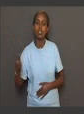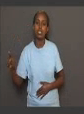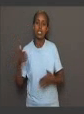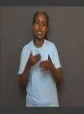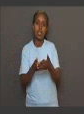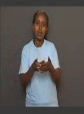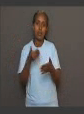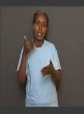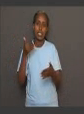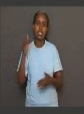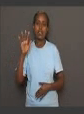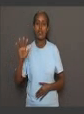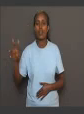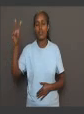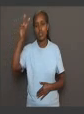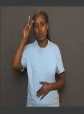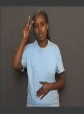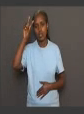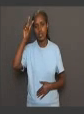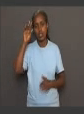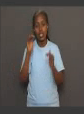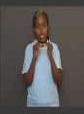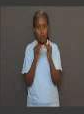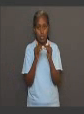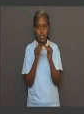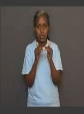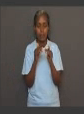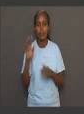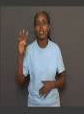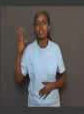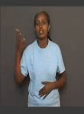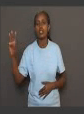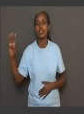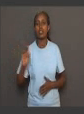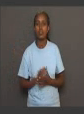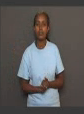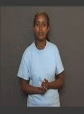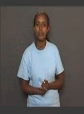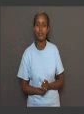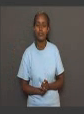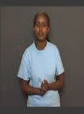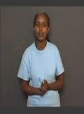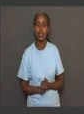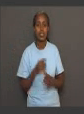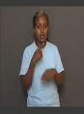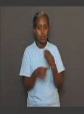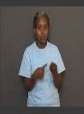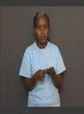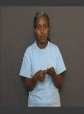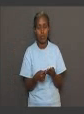z minus 5 squared equals 16.